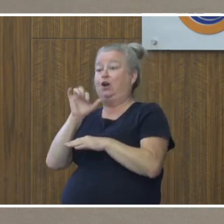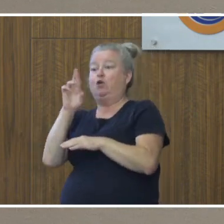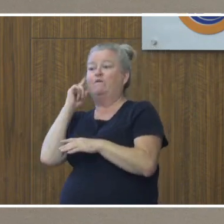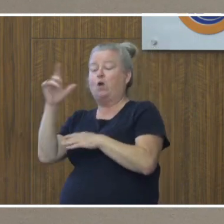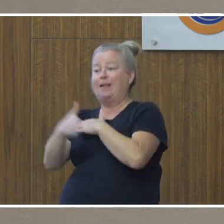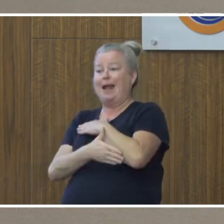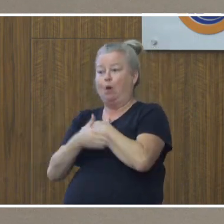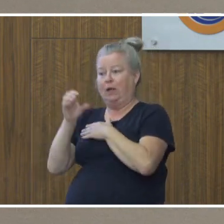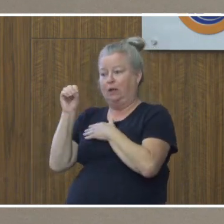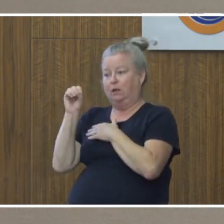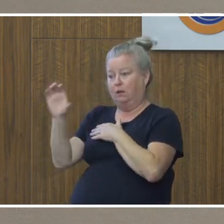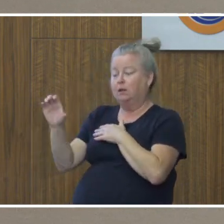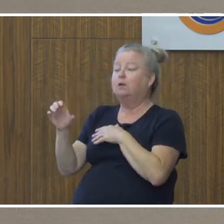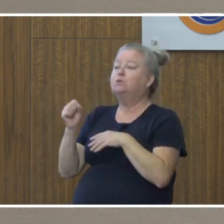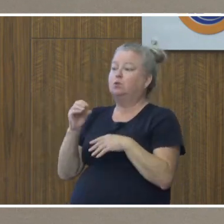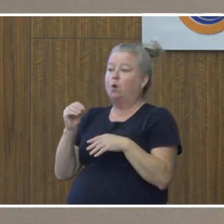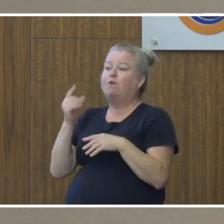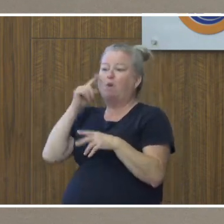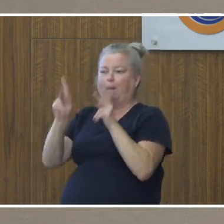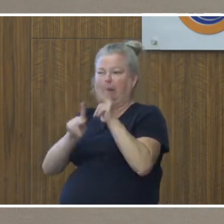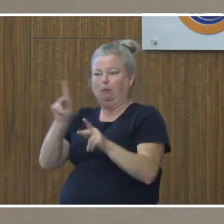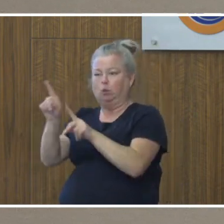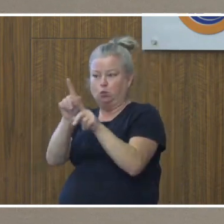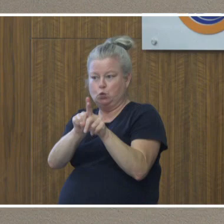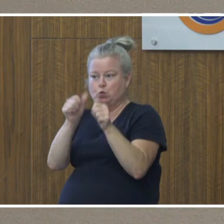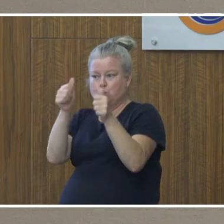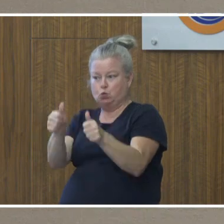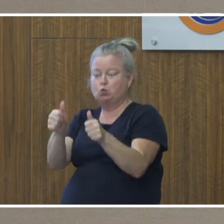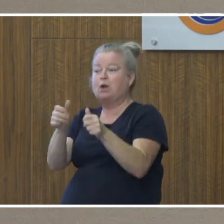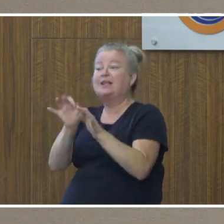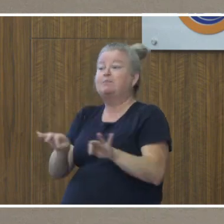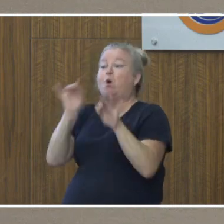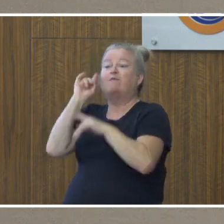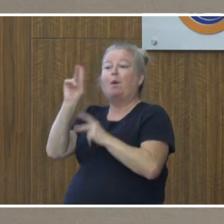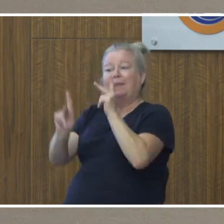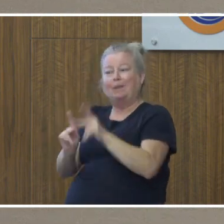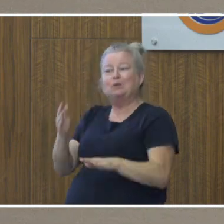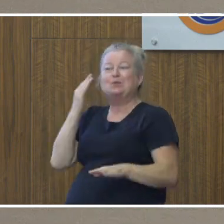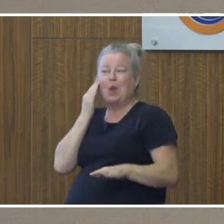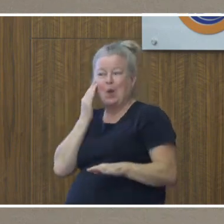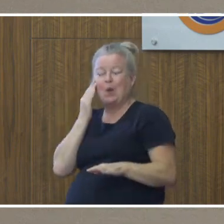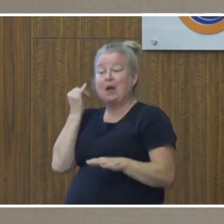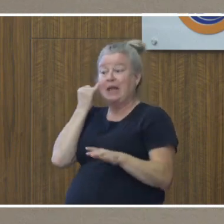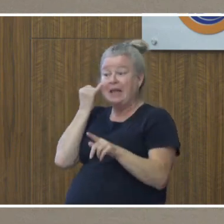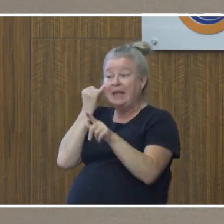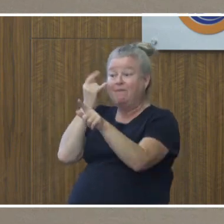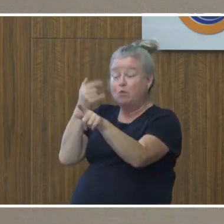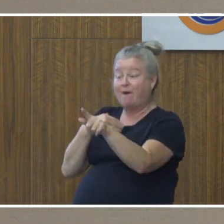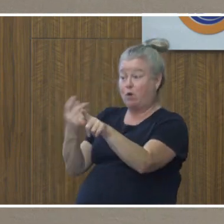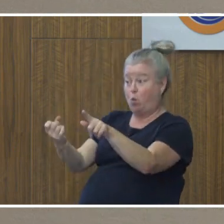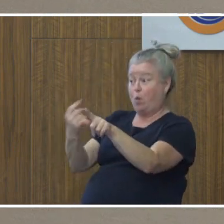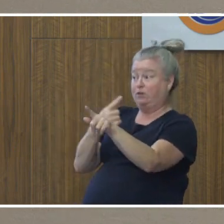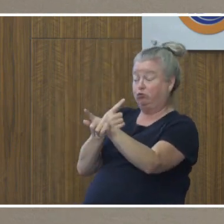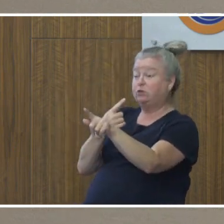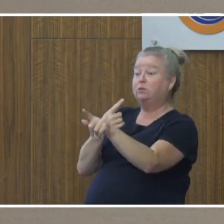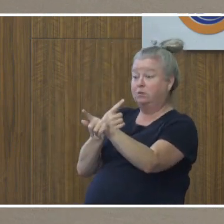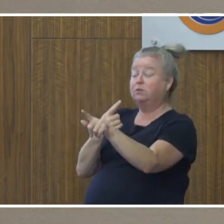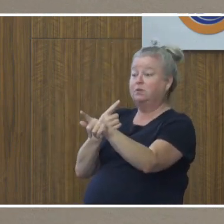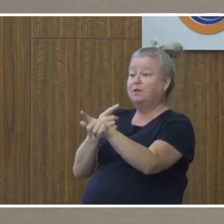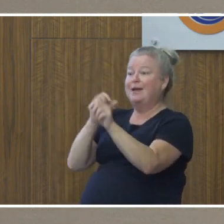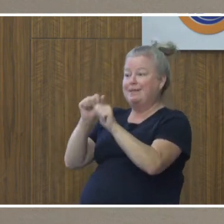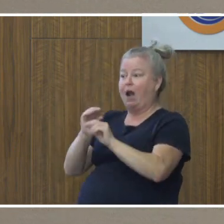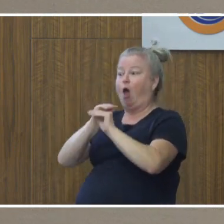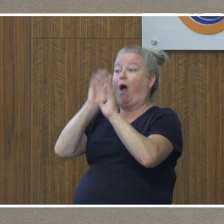for people as well. All right. I think it's important for folks to know. And if you ever, if there's a question that people have, and they can